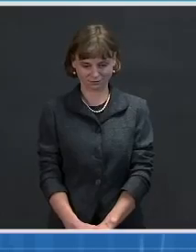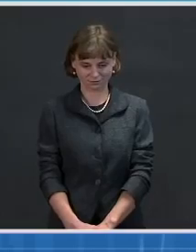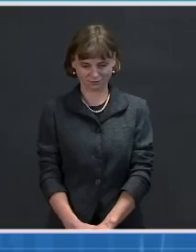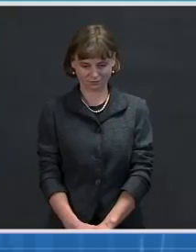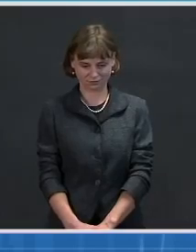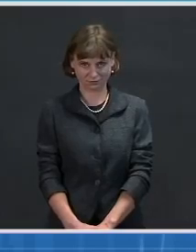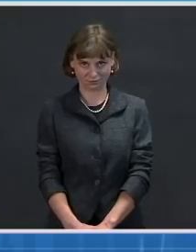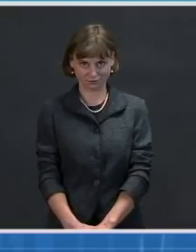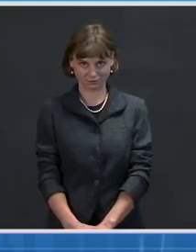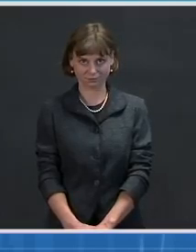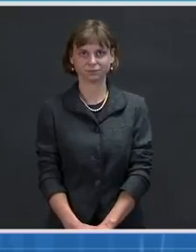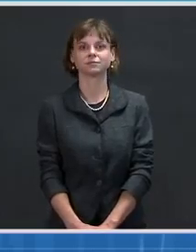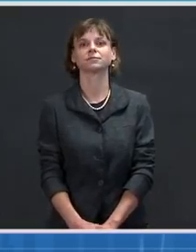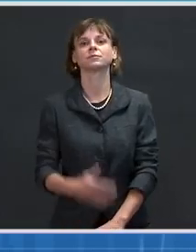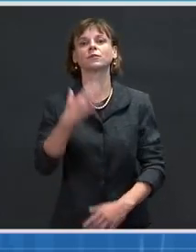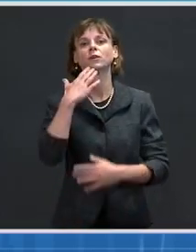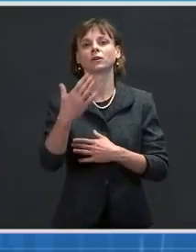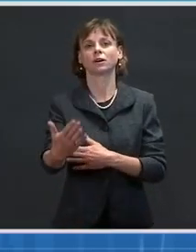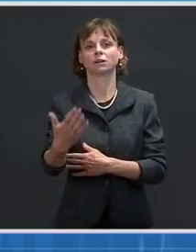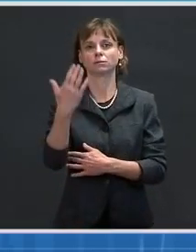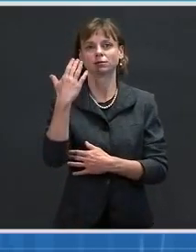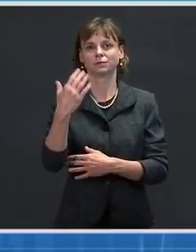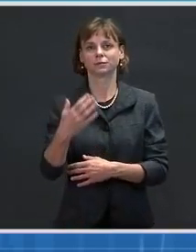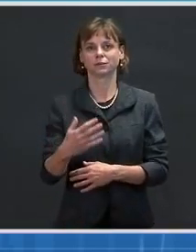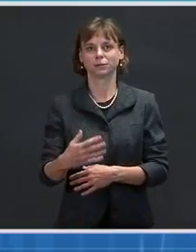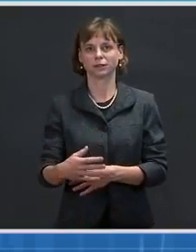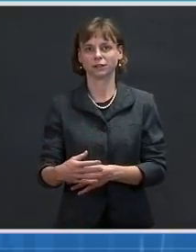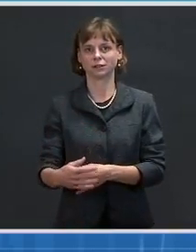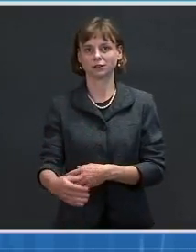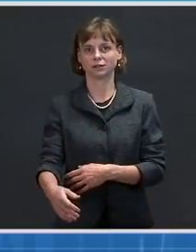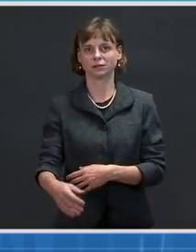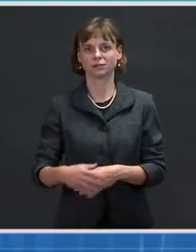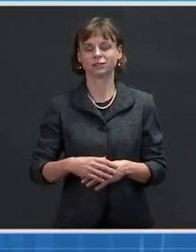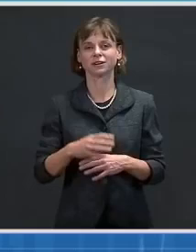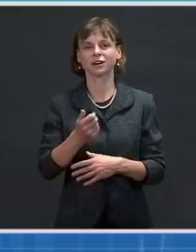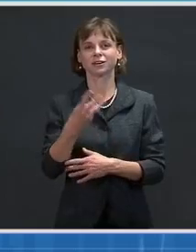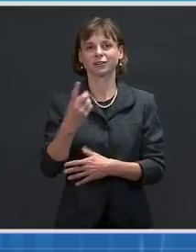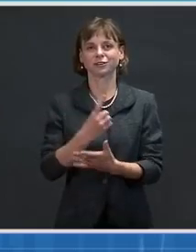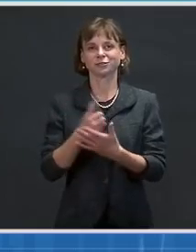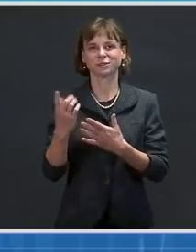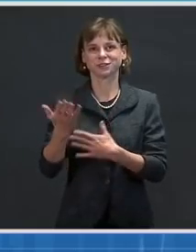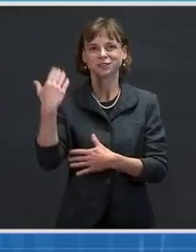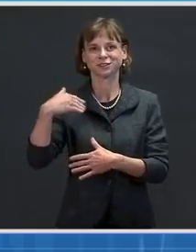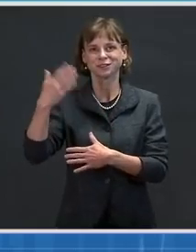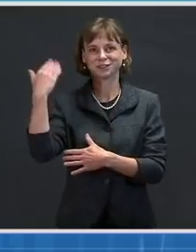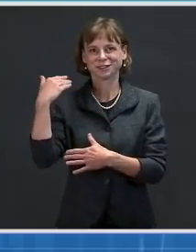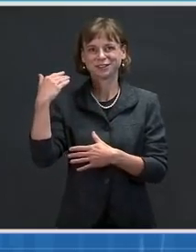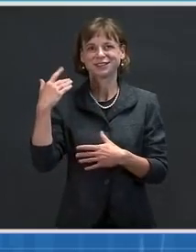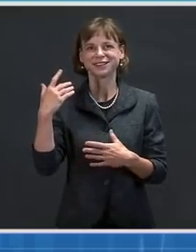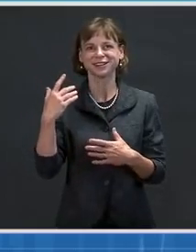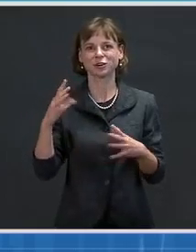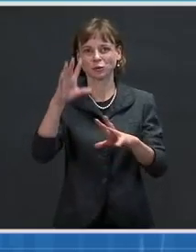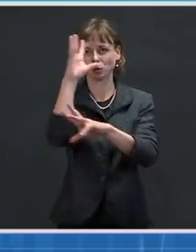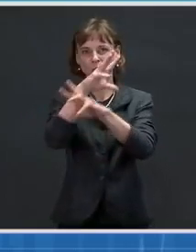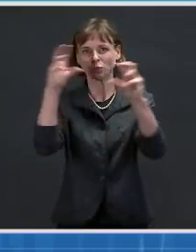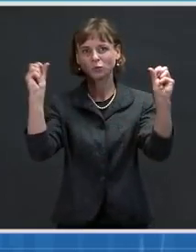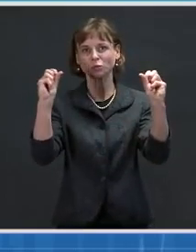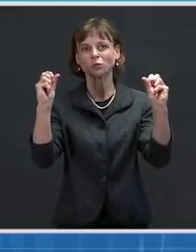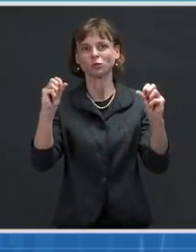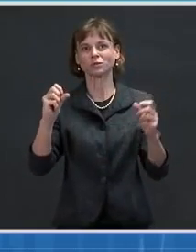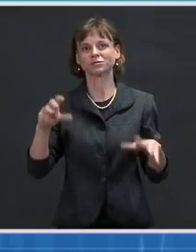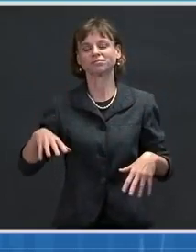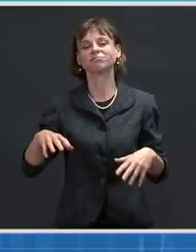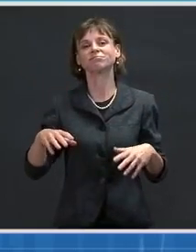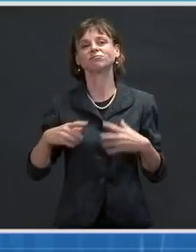Good morning. 3 weeks ago, the President launched his comprehensive whole-of-government strategy to tackle the COVID-19